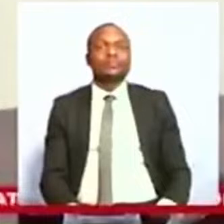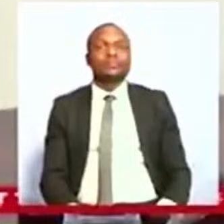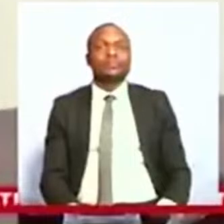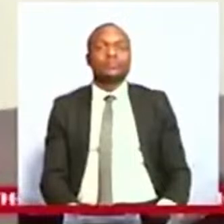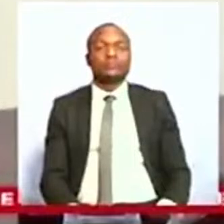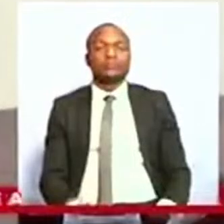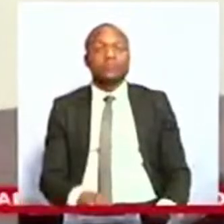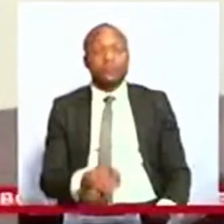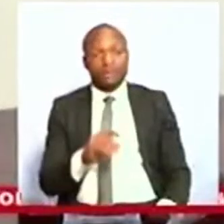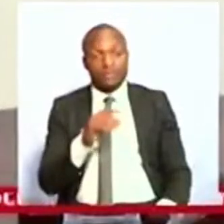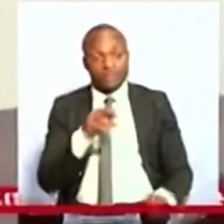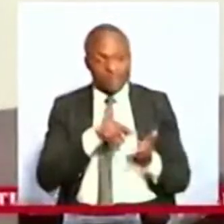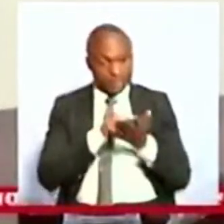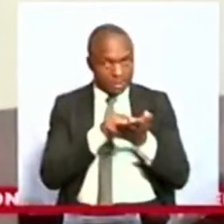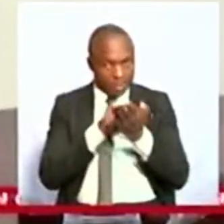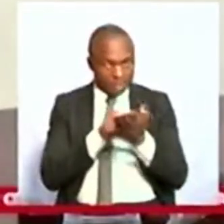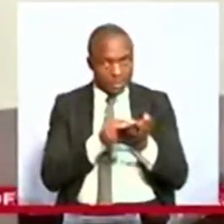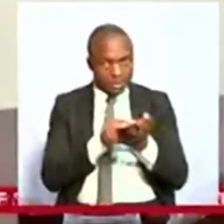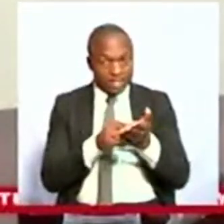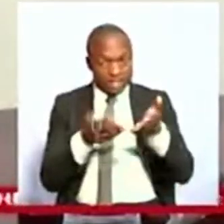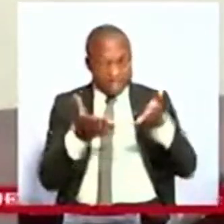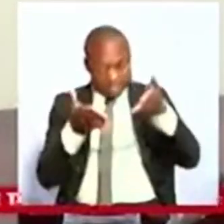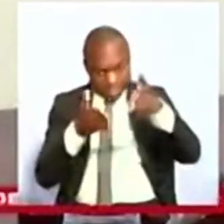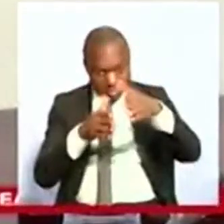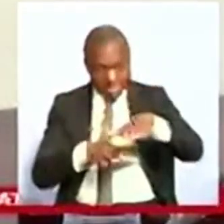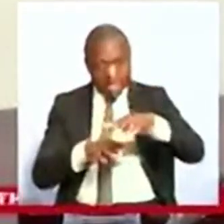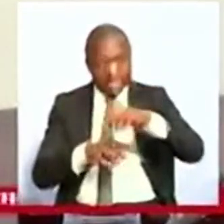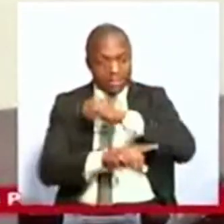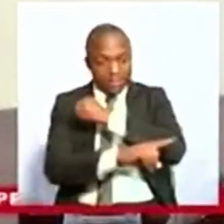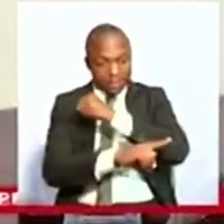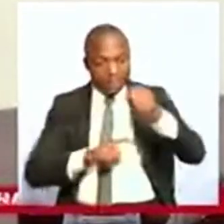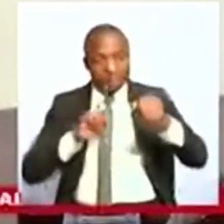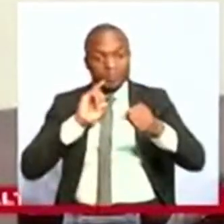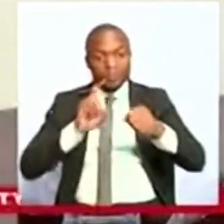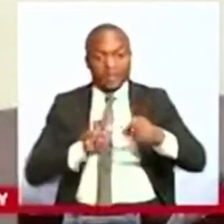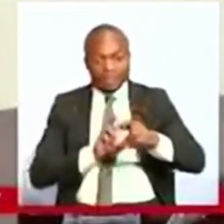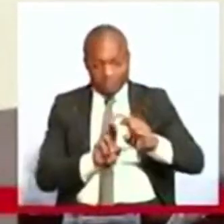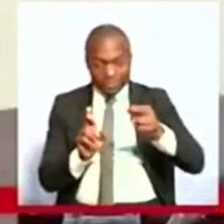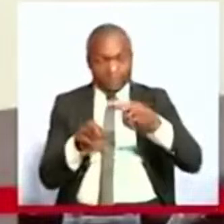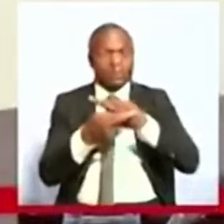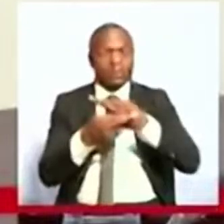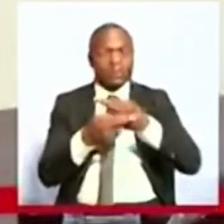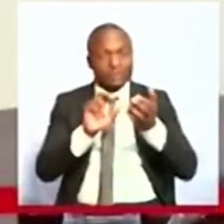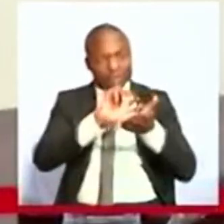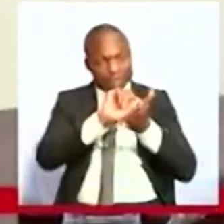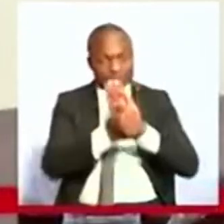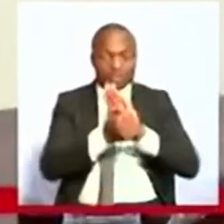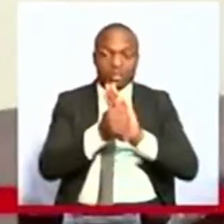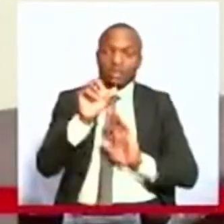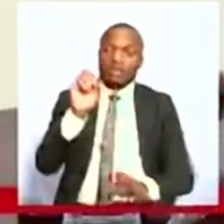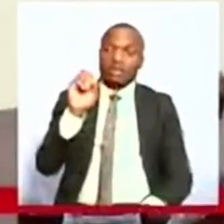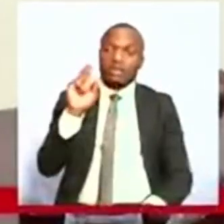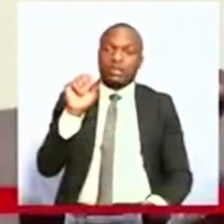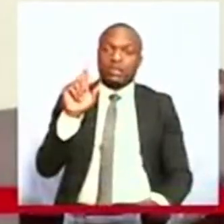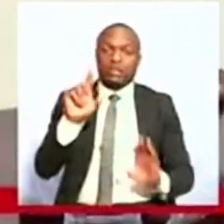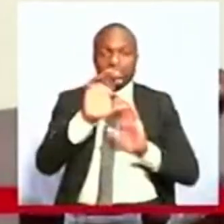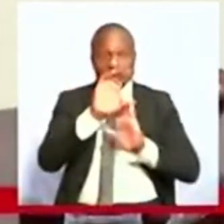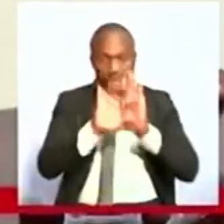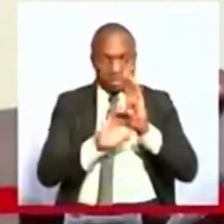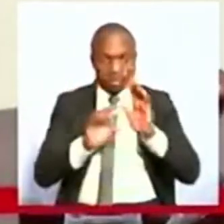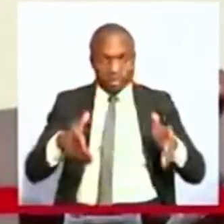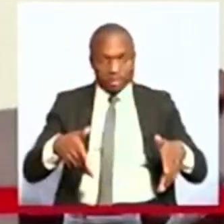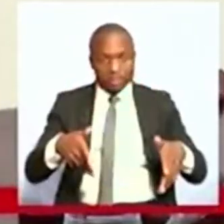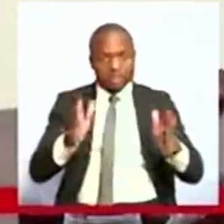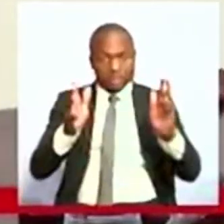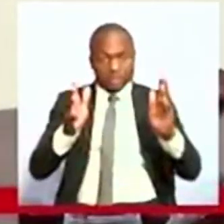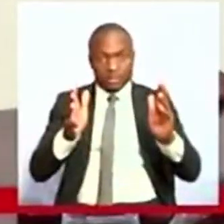We are saying it is recommended that the death penalty must be repealed from Article 12 of the Constitution, which allows the